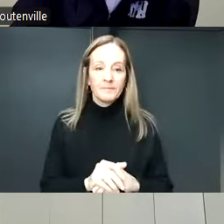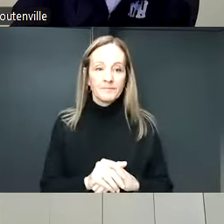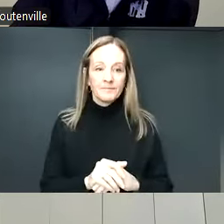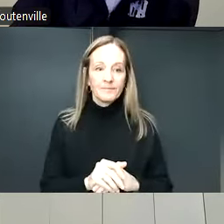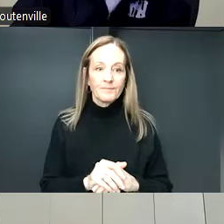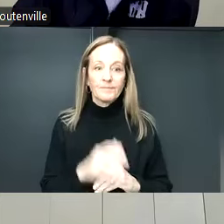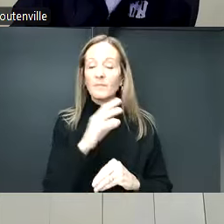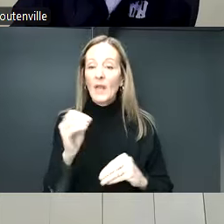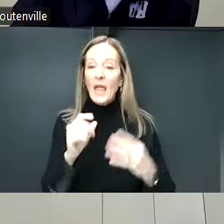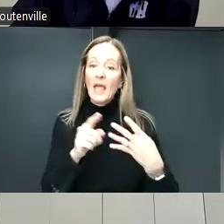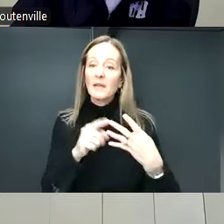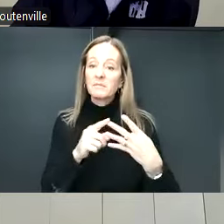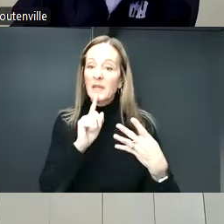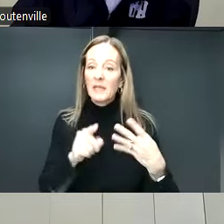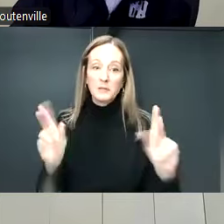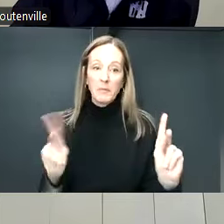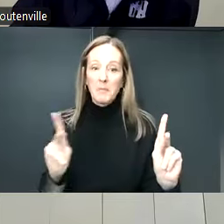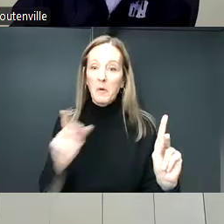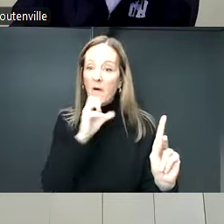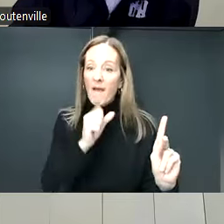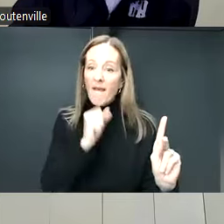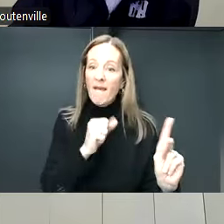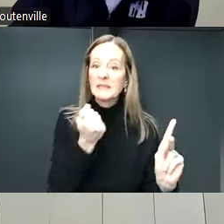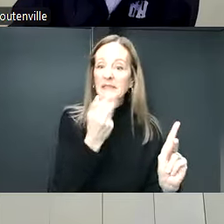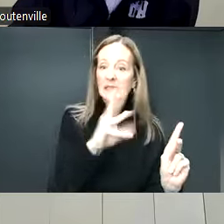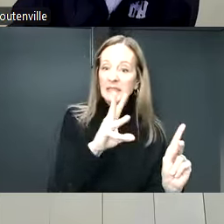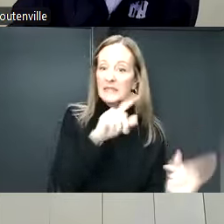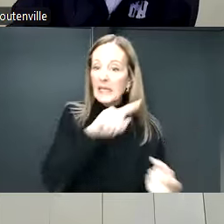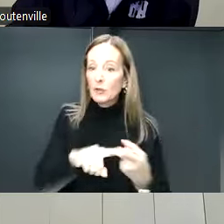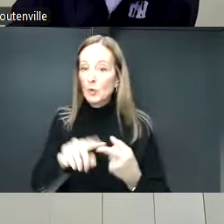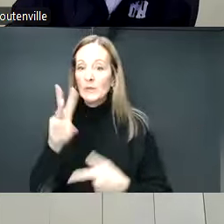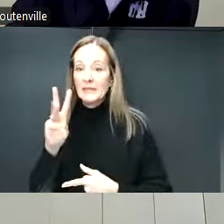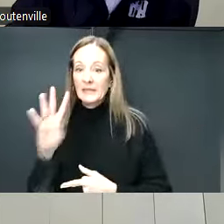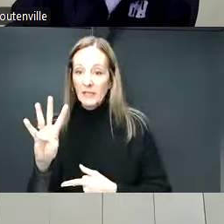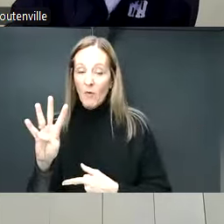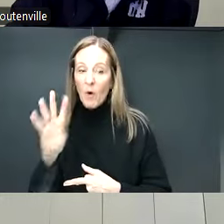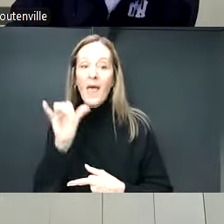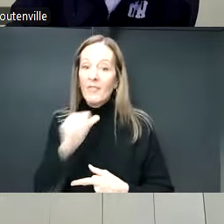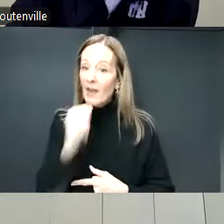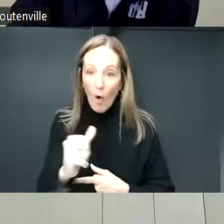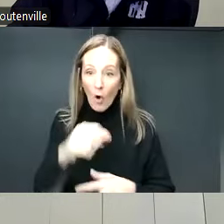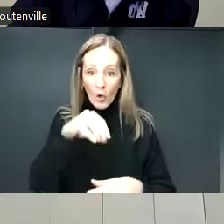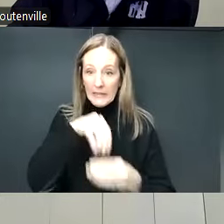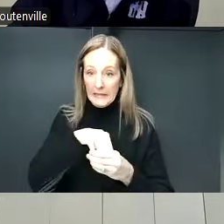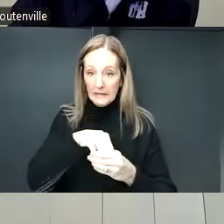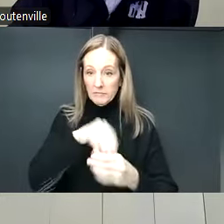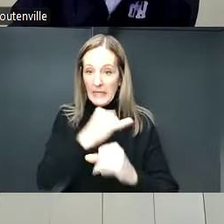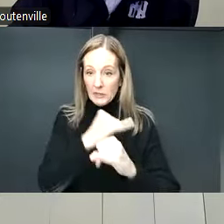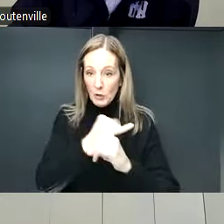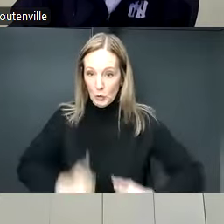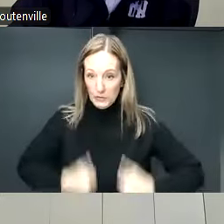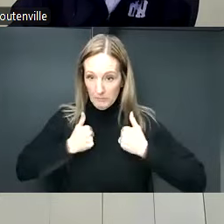And it's civilians age 16 to 64 that are not living in institutions.